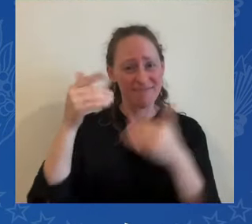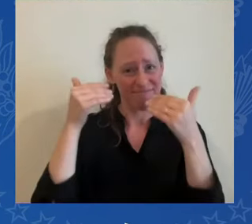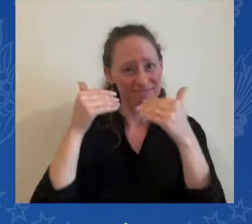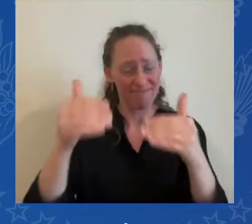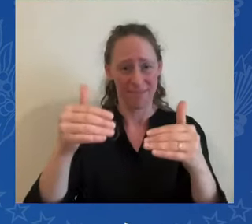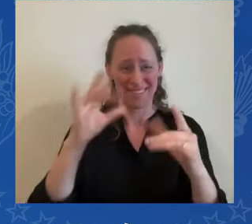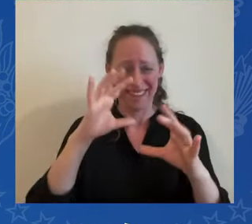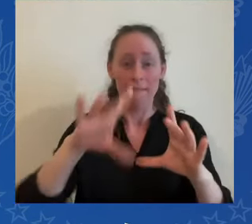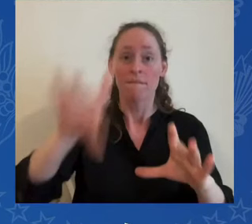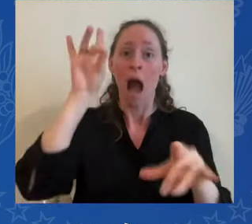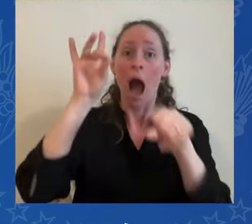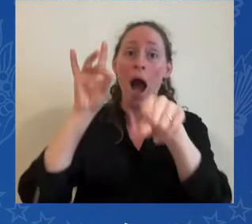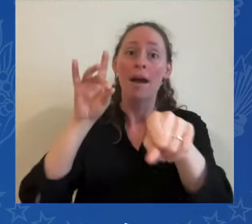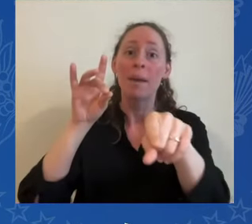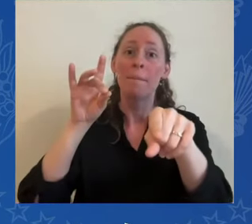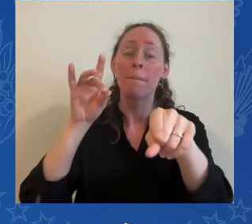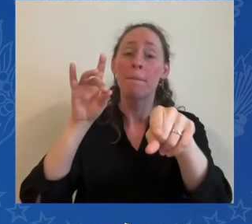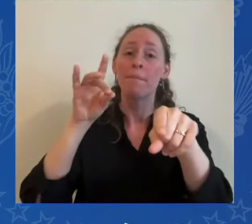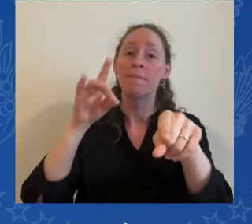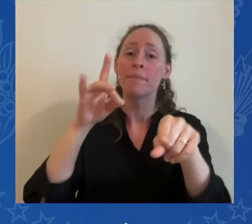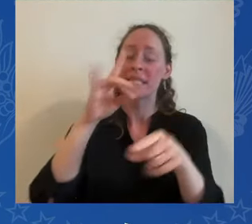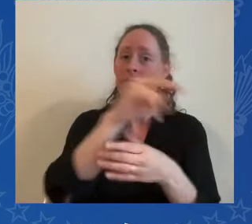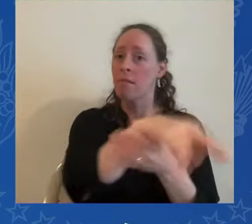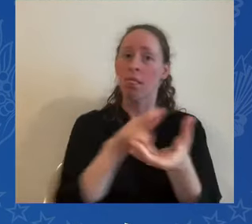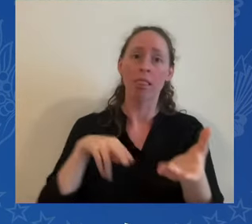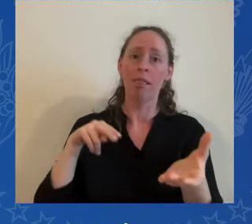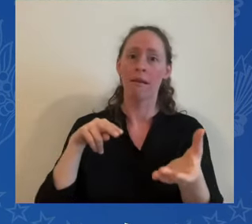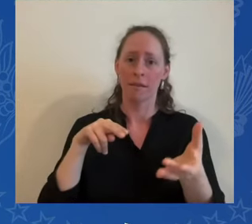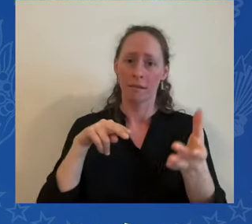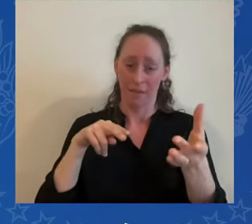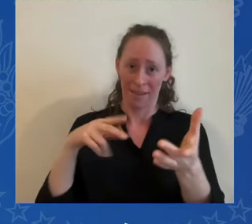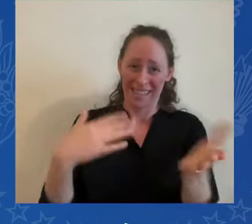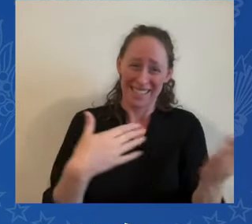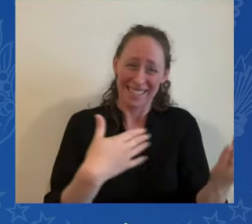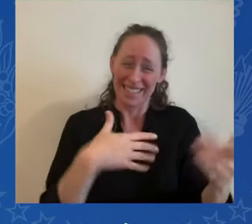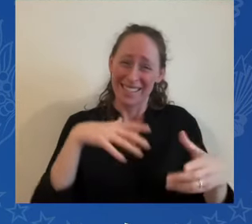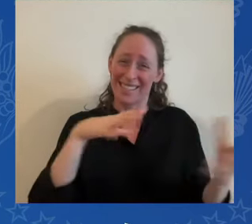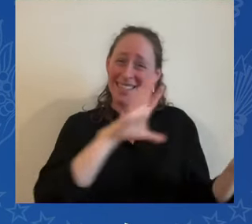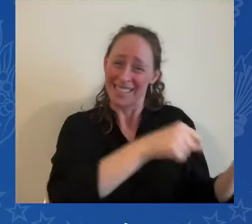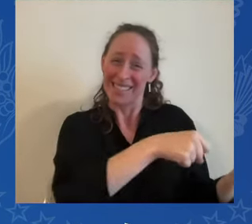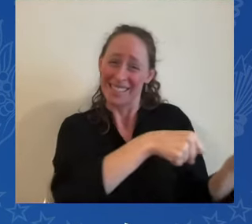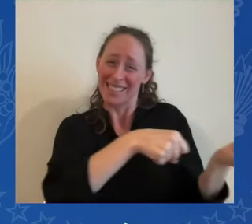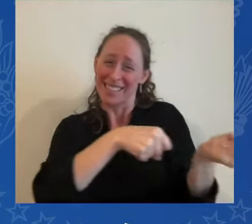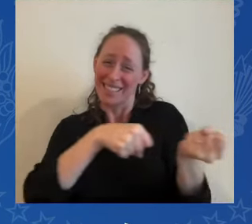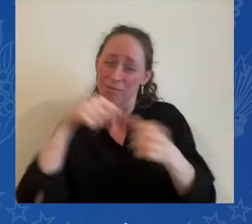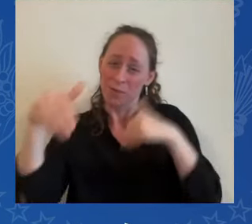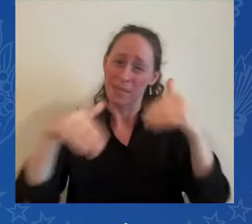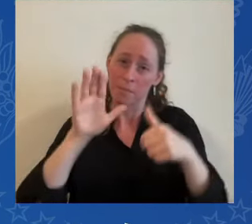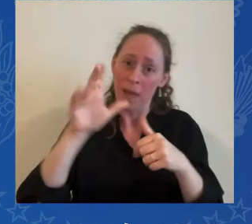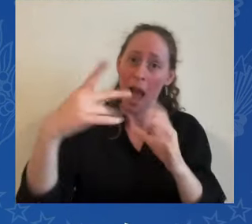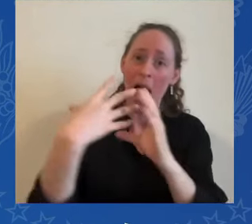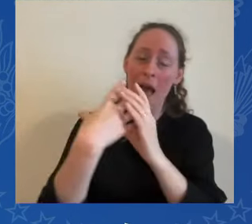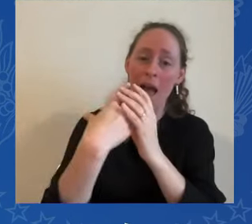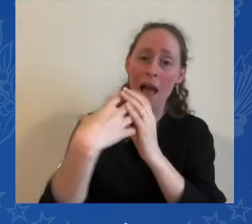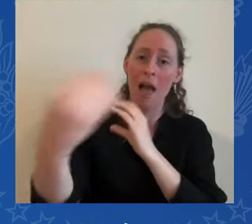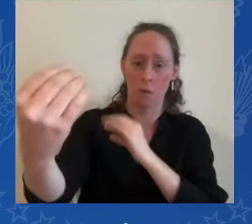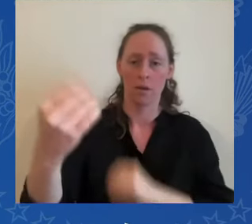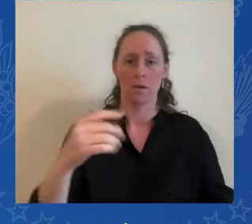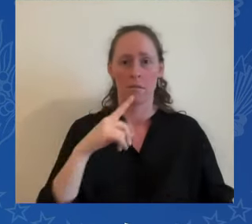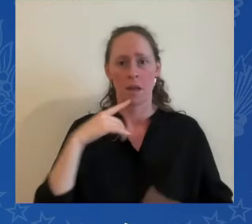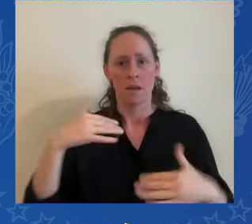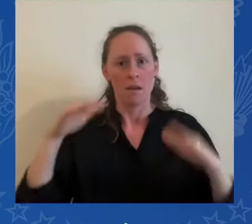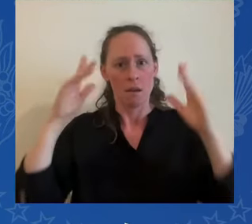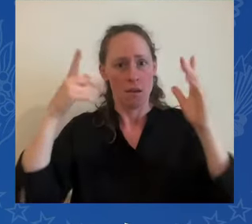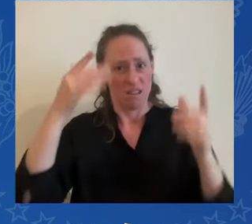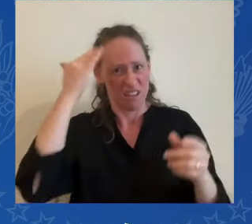river. The man was, as you'd understand, panicked and struggling and kept disappearing beneath the water. Again and again, Lieutenant Hickey